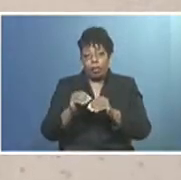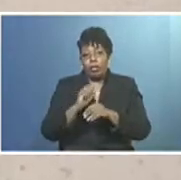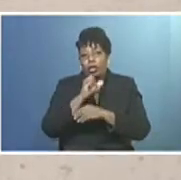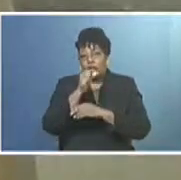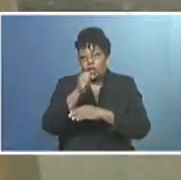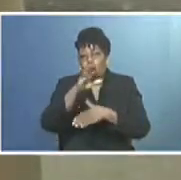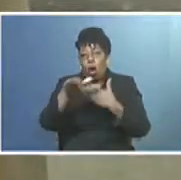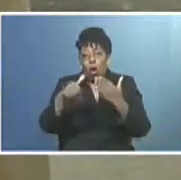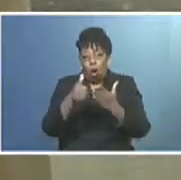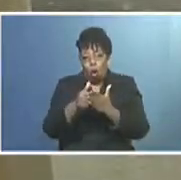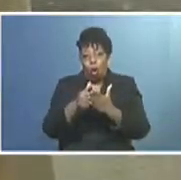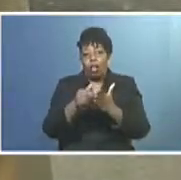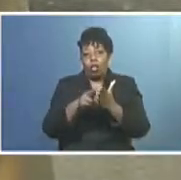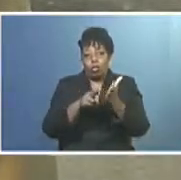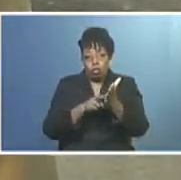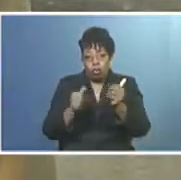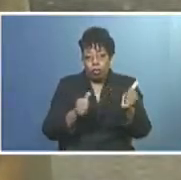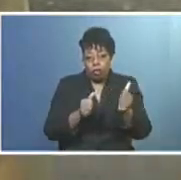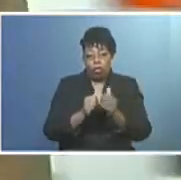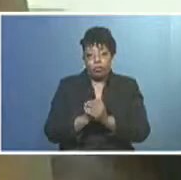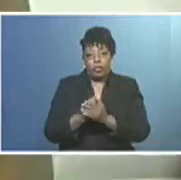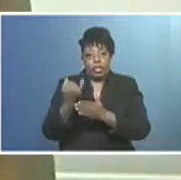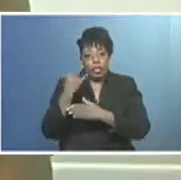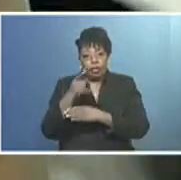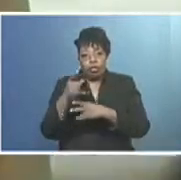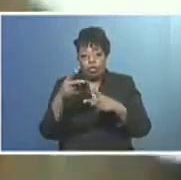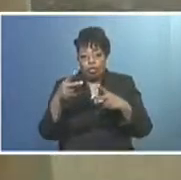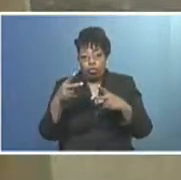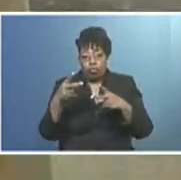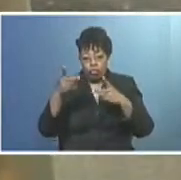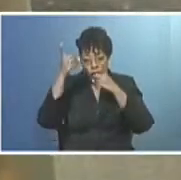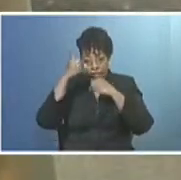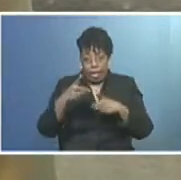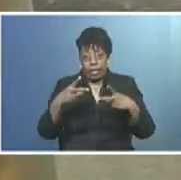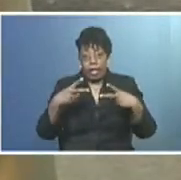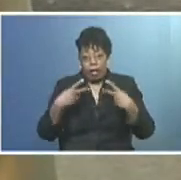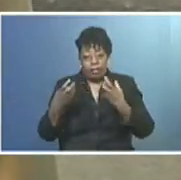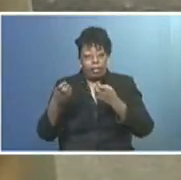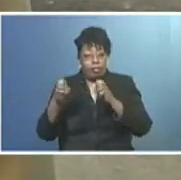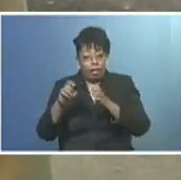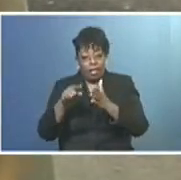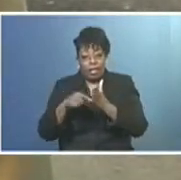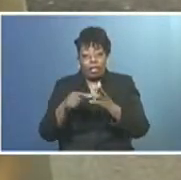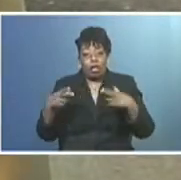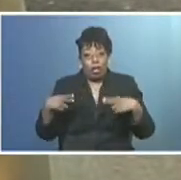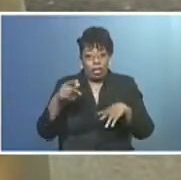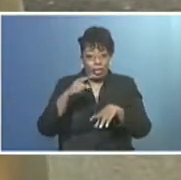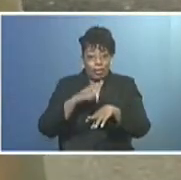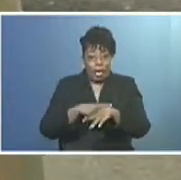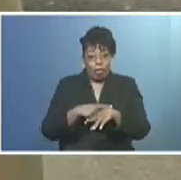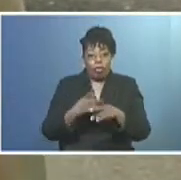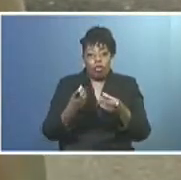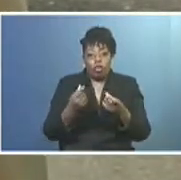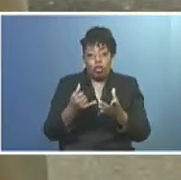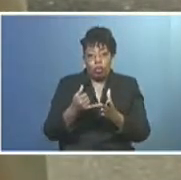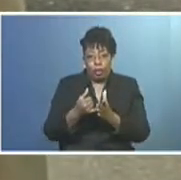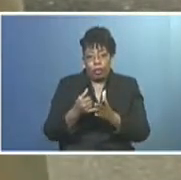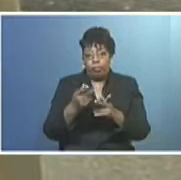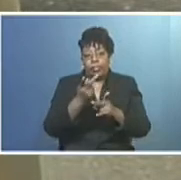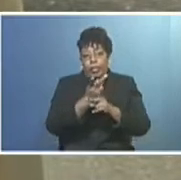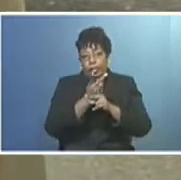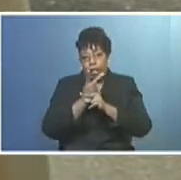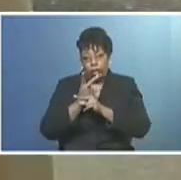are in play. And so if you are deciding to have a social this coming holiday, we ask that you do so with extreme